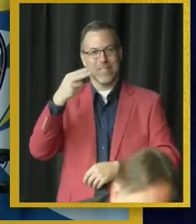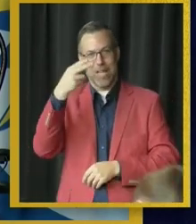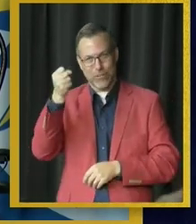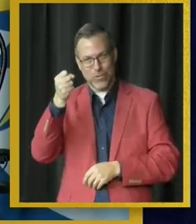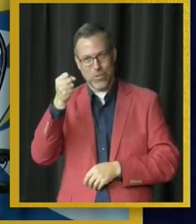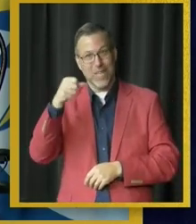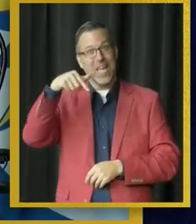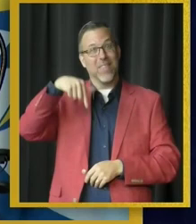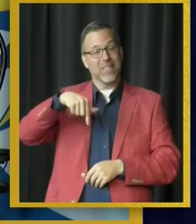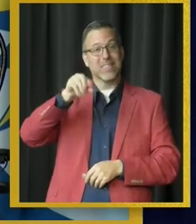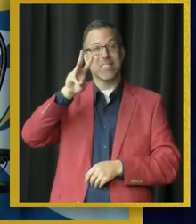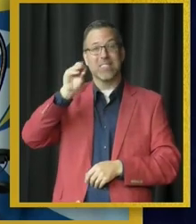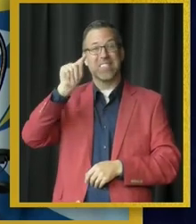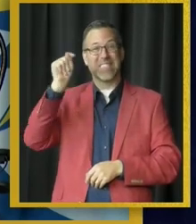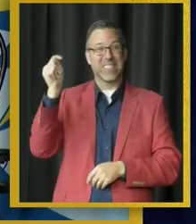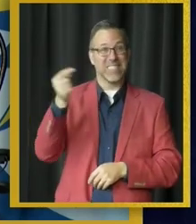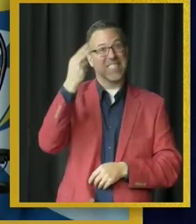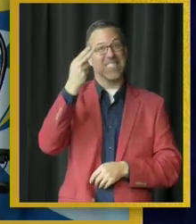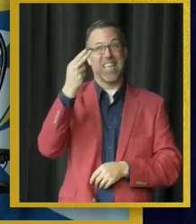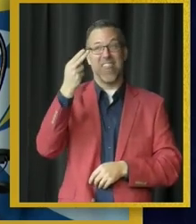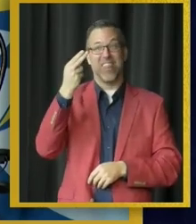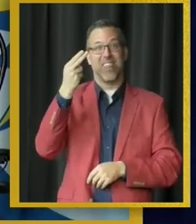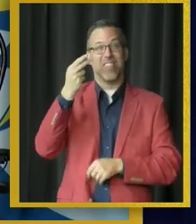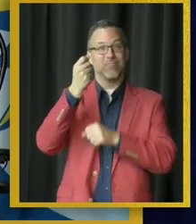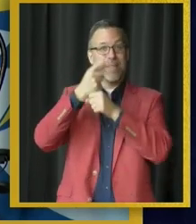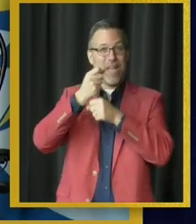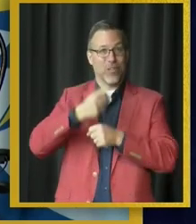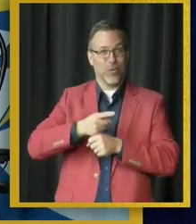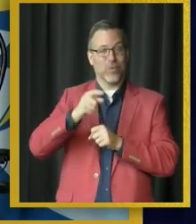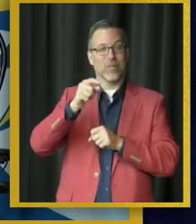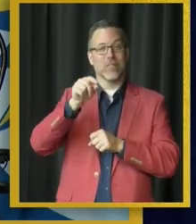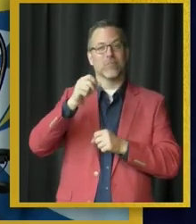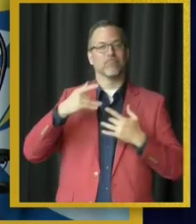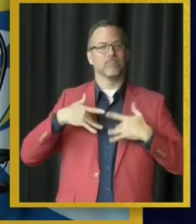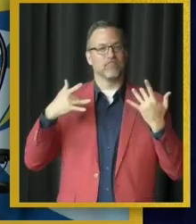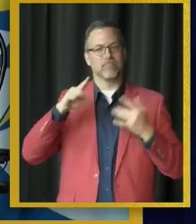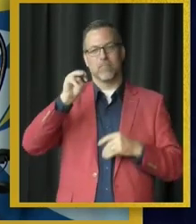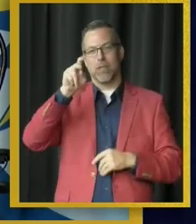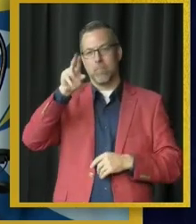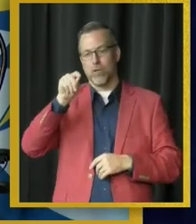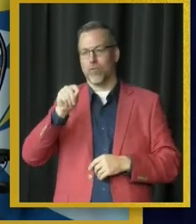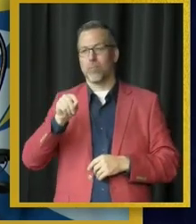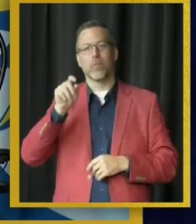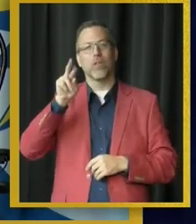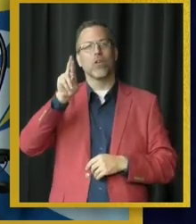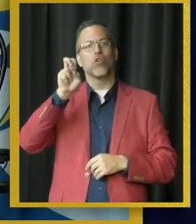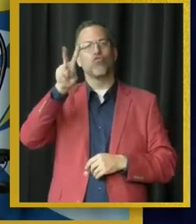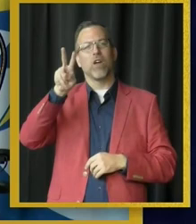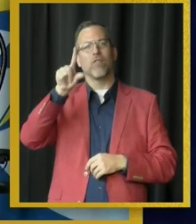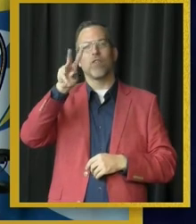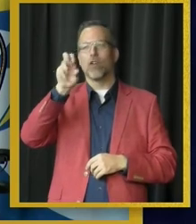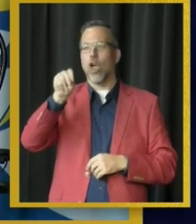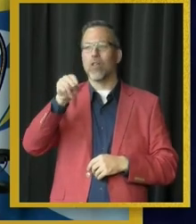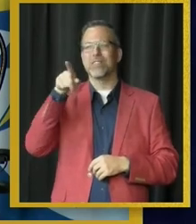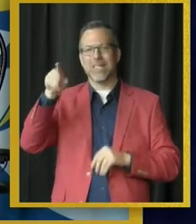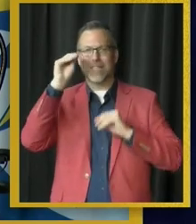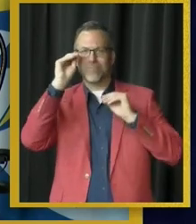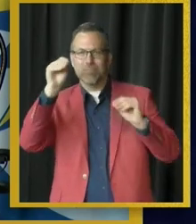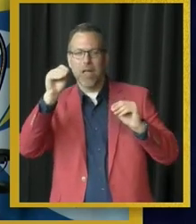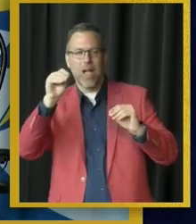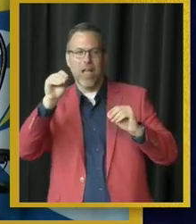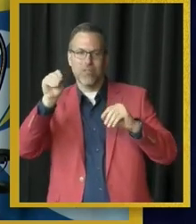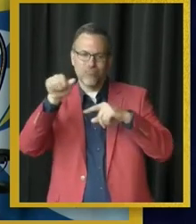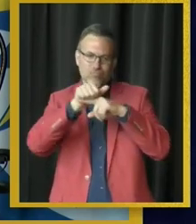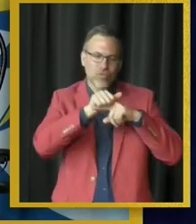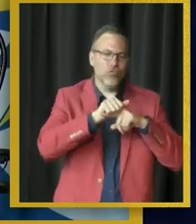60th annual State of Metro. Now, Reverend Lawson taught and trained Nashville students in the principles of